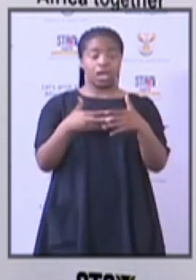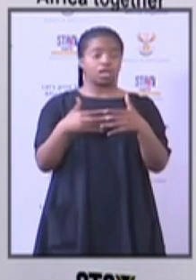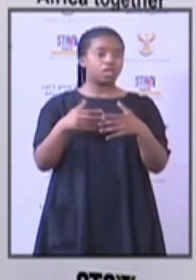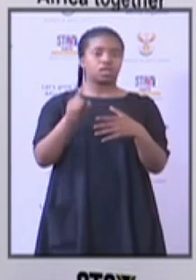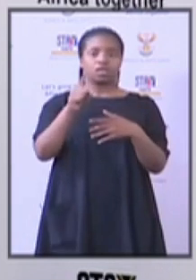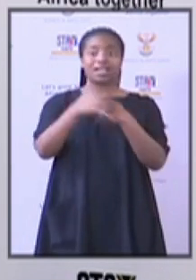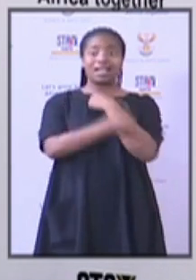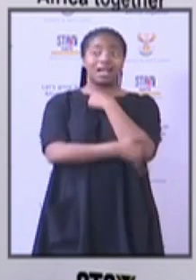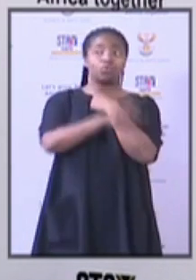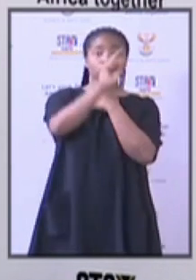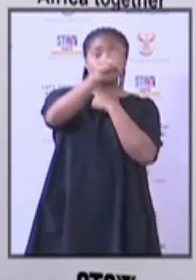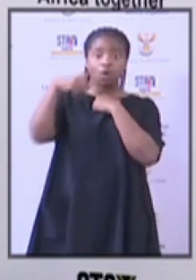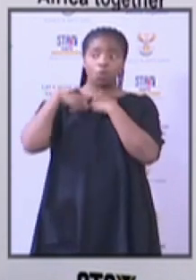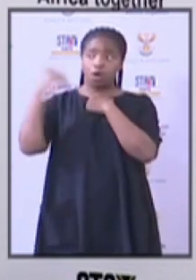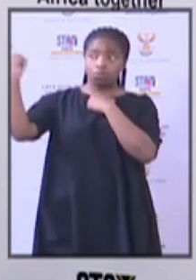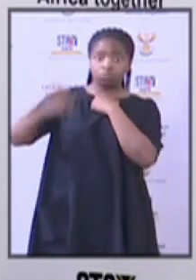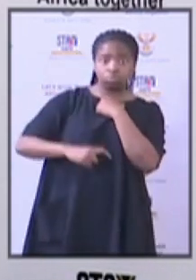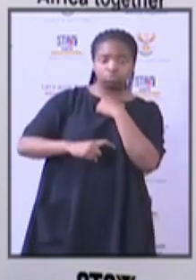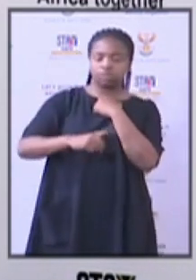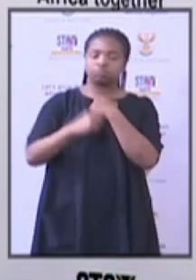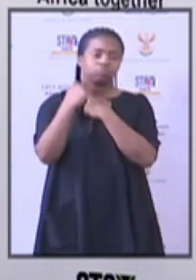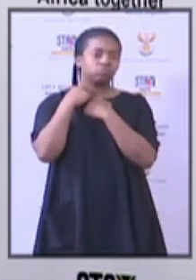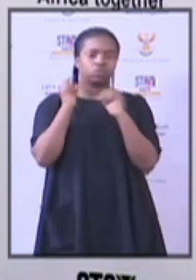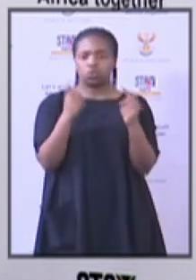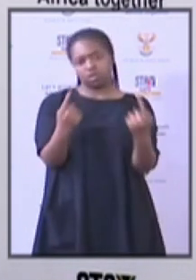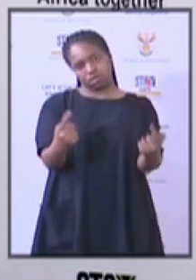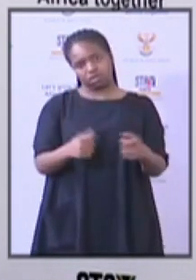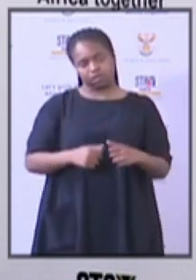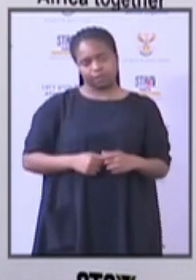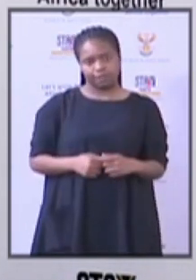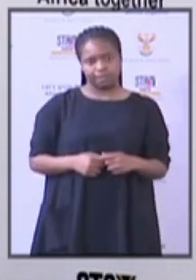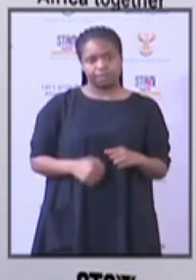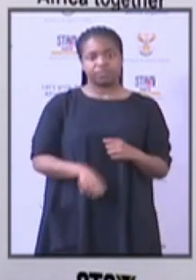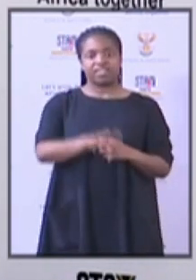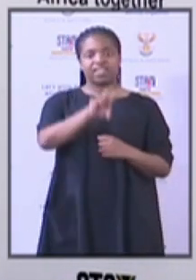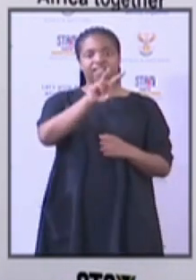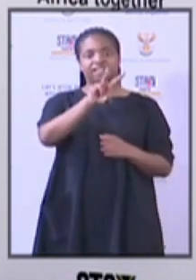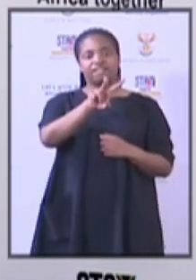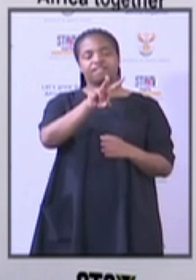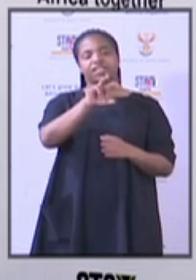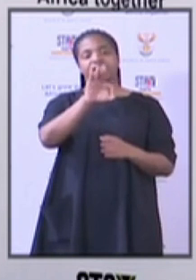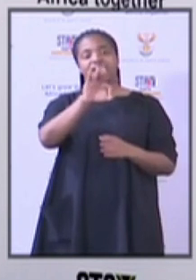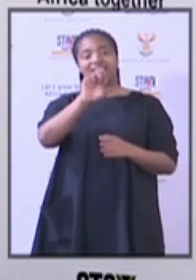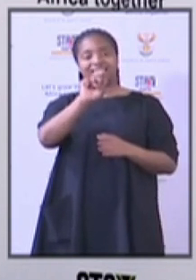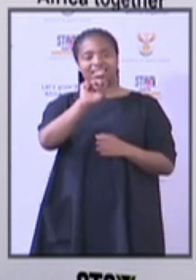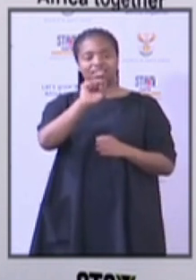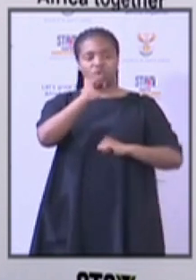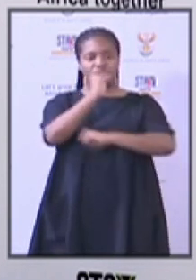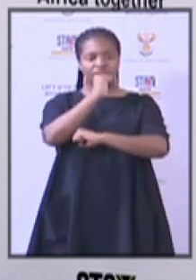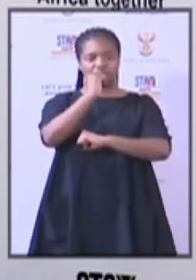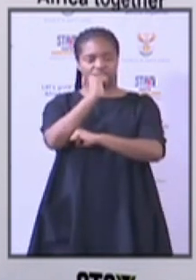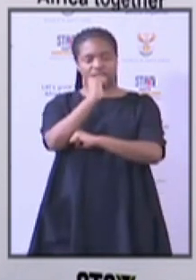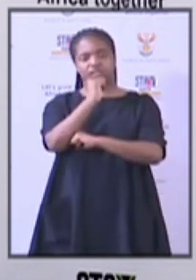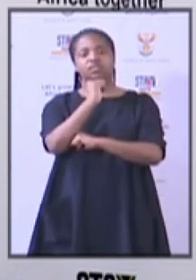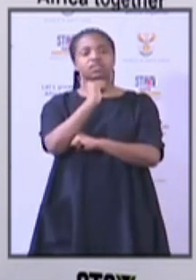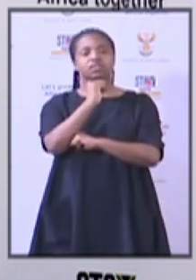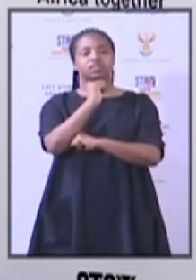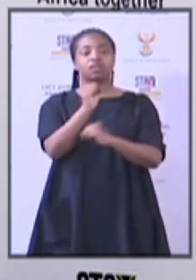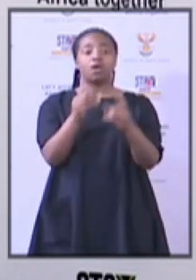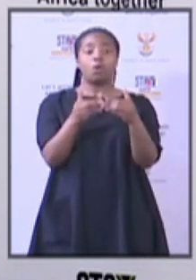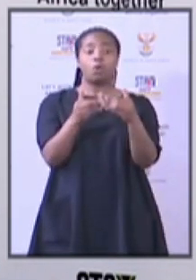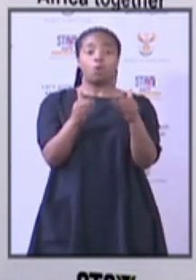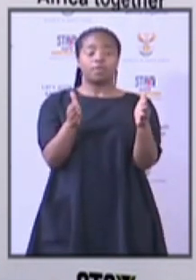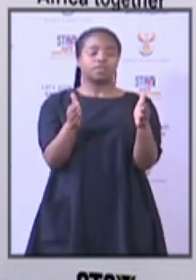not opening any refugee reception office. The VFS offices are open